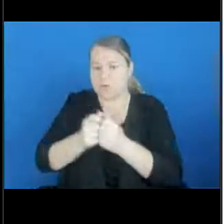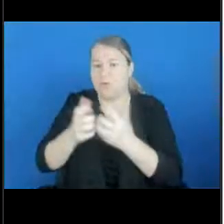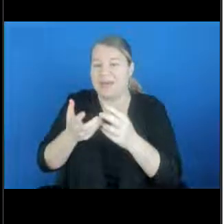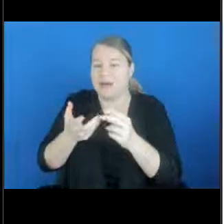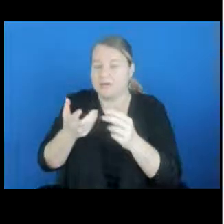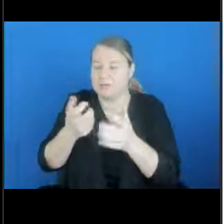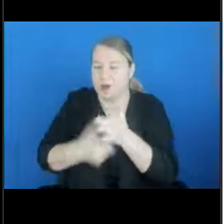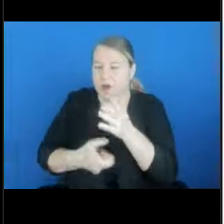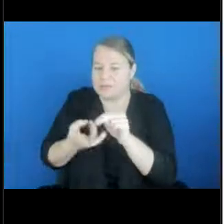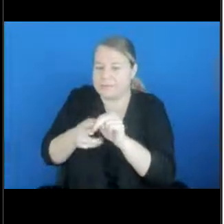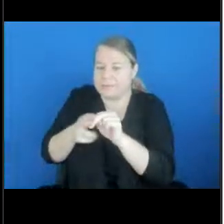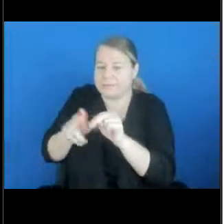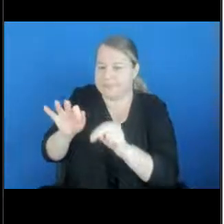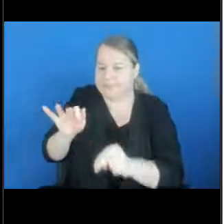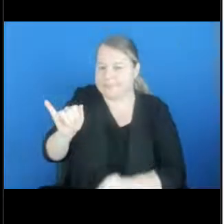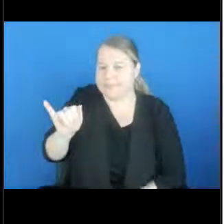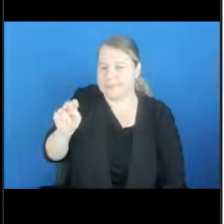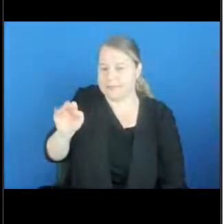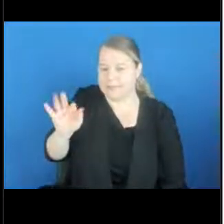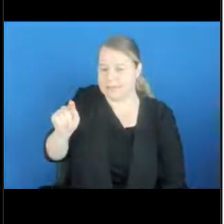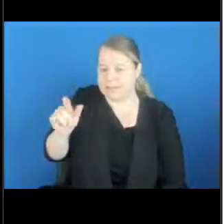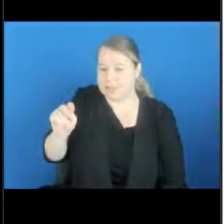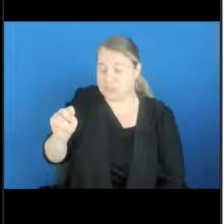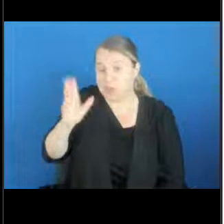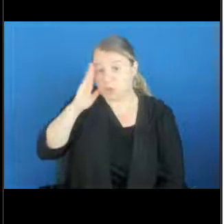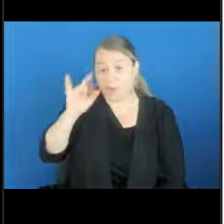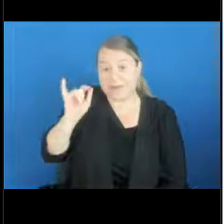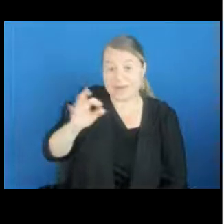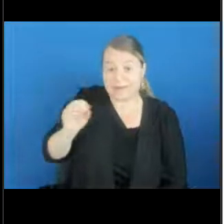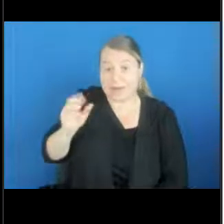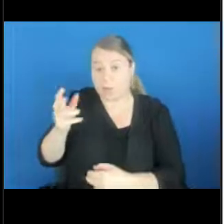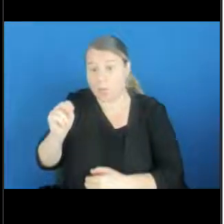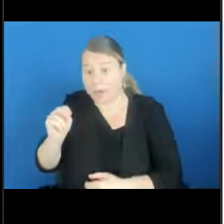factors and without knowing if and when the project would be funded.